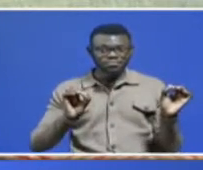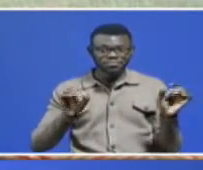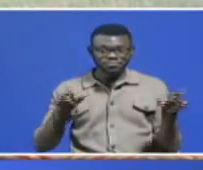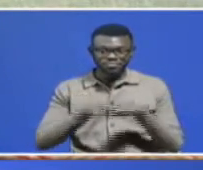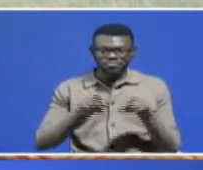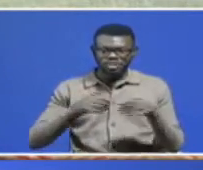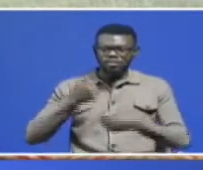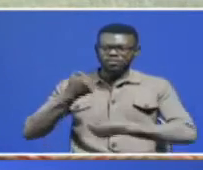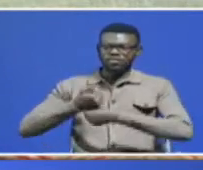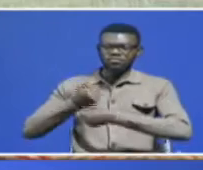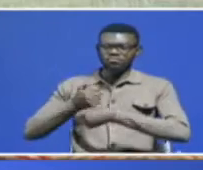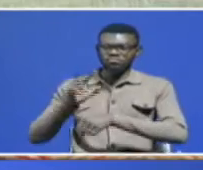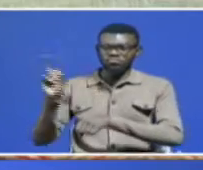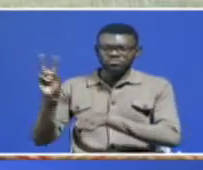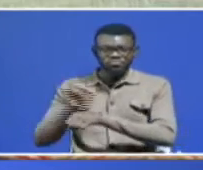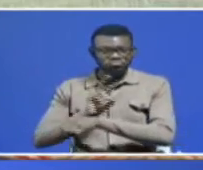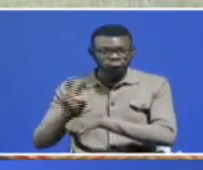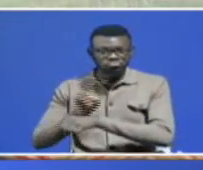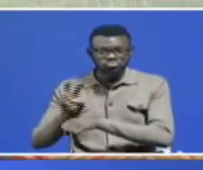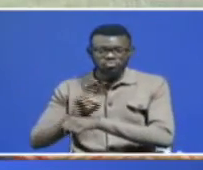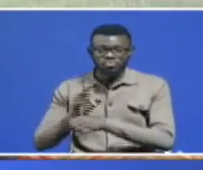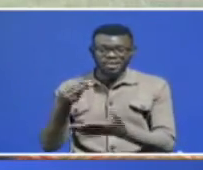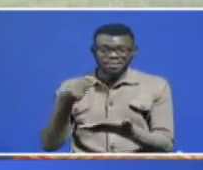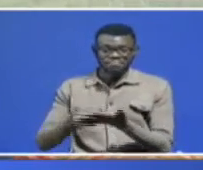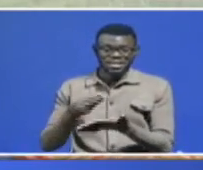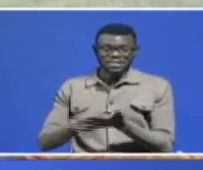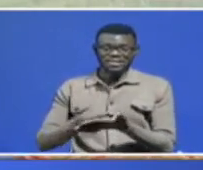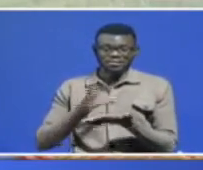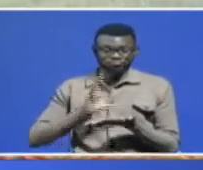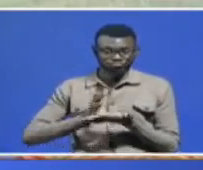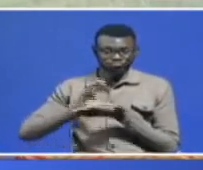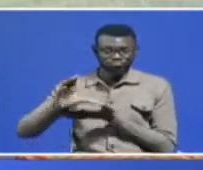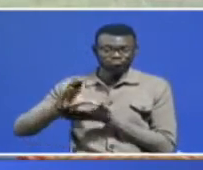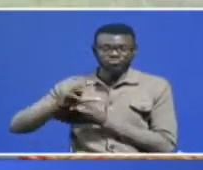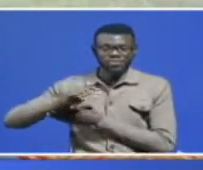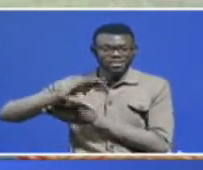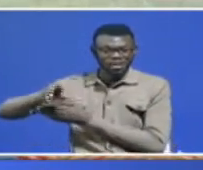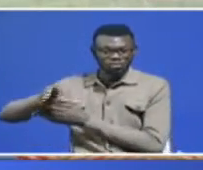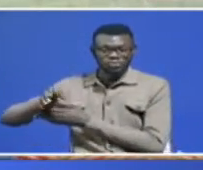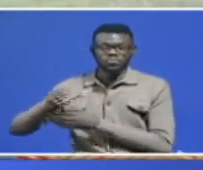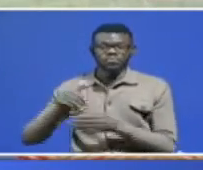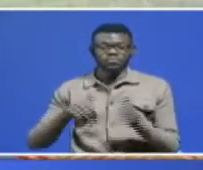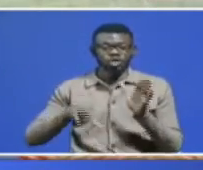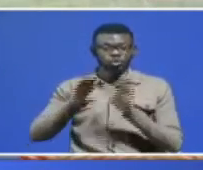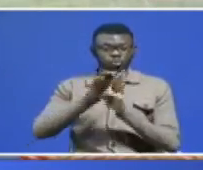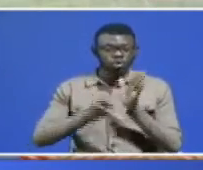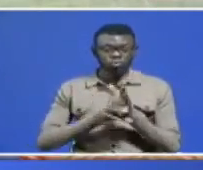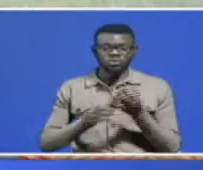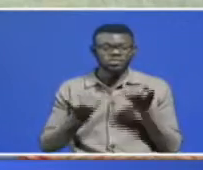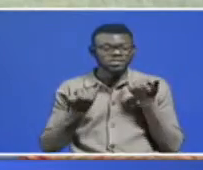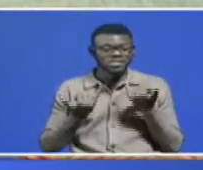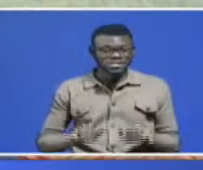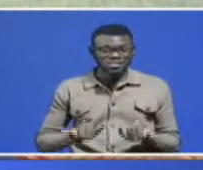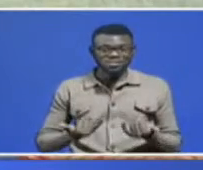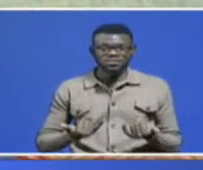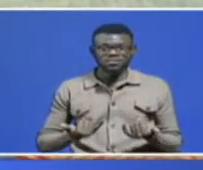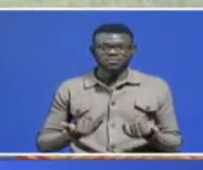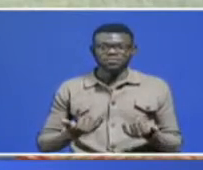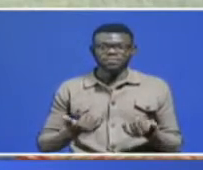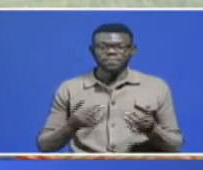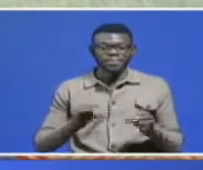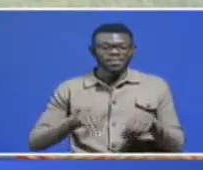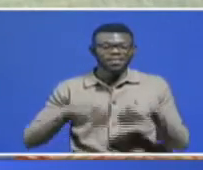oversighting of the revenue that goes to the county. The constitution, as it is today, provides that the